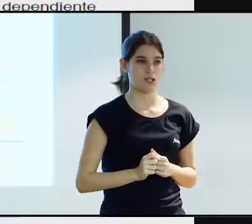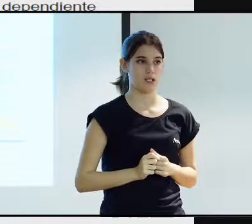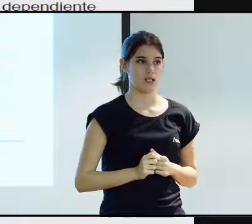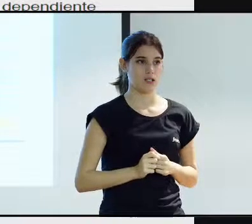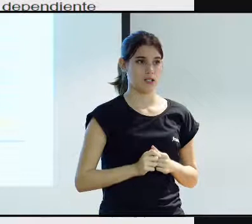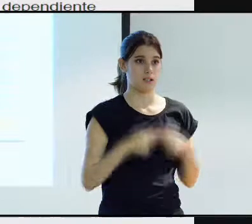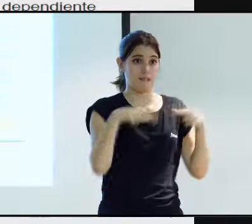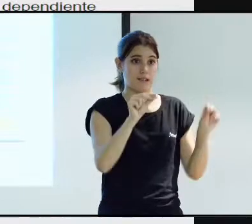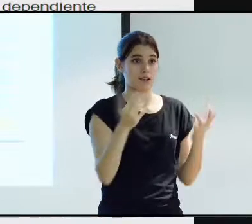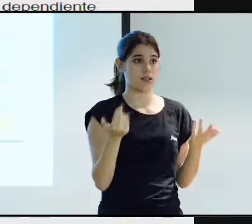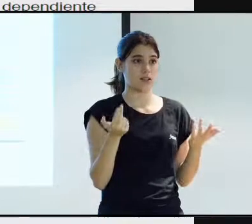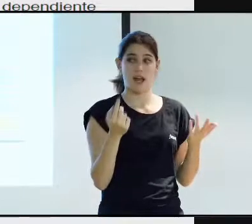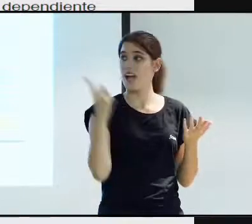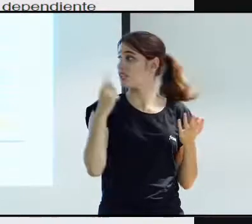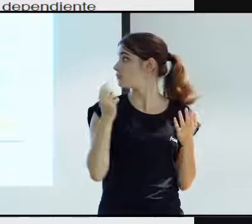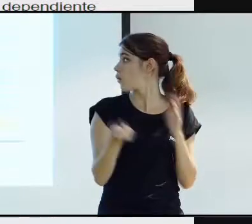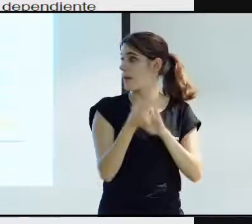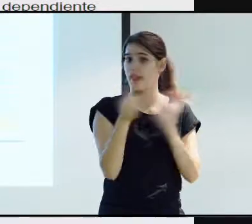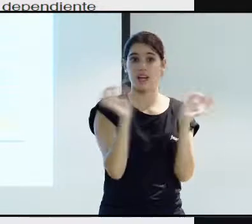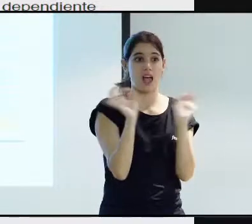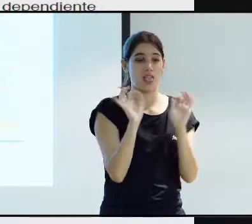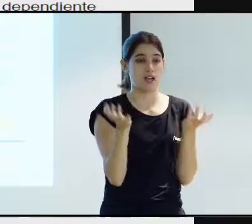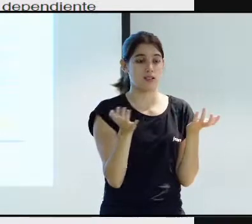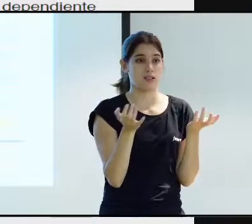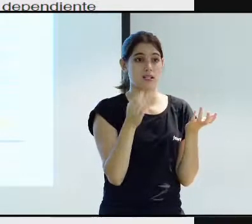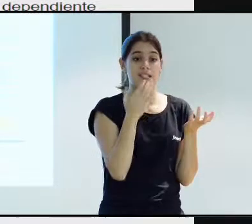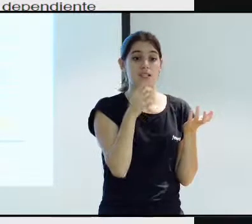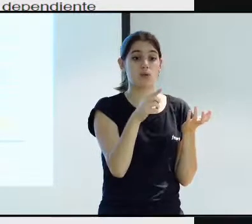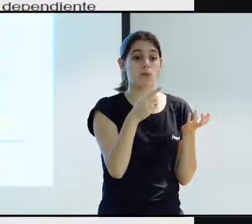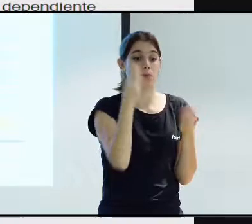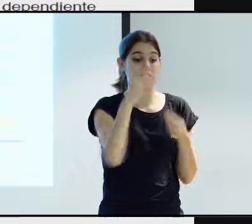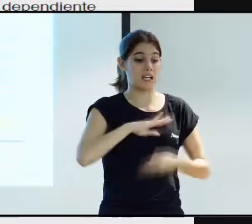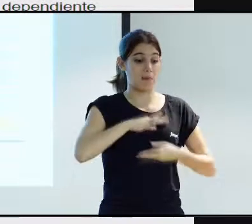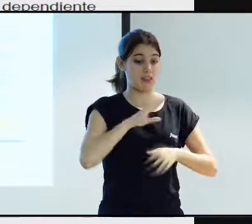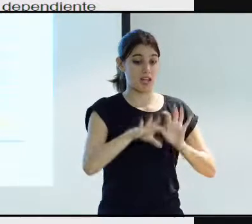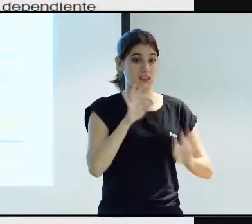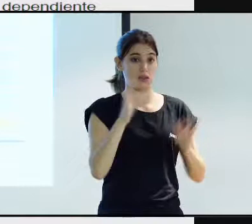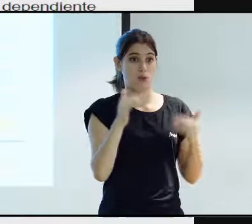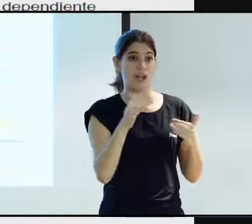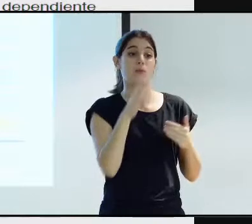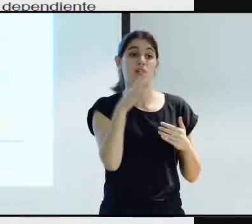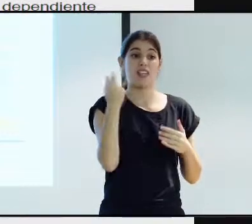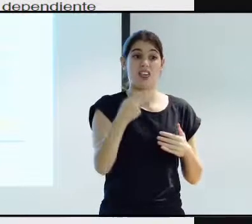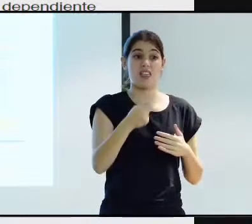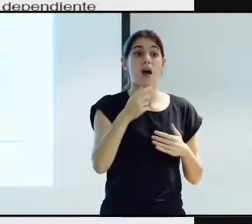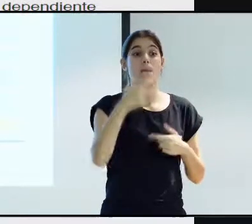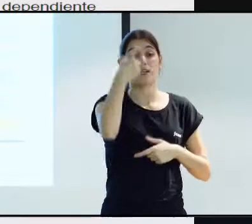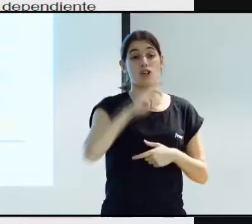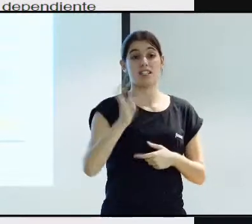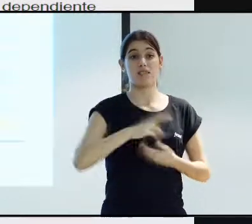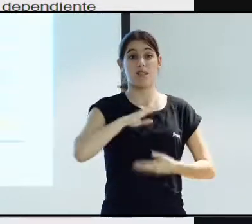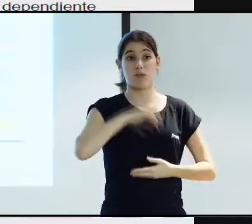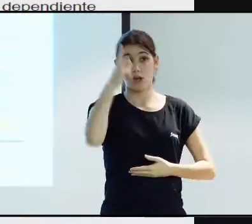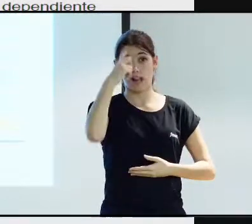what services they want to receive. That's it. There's no more information. Now, if a person is considered not to have this